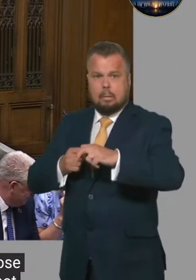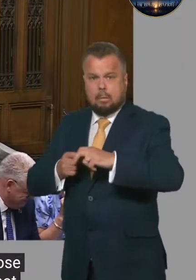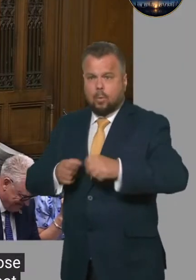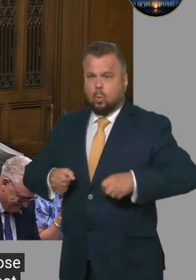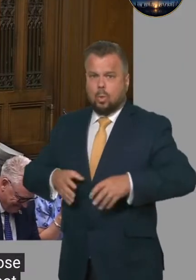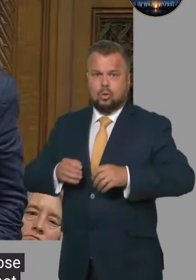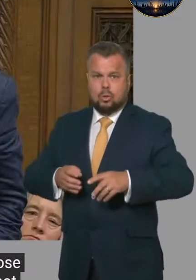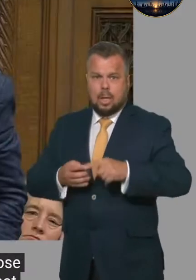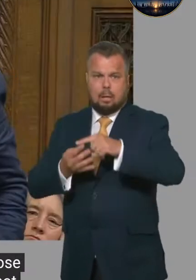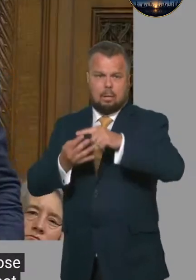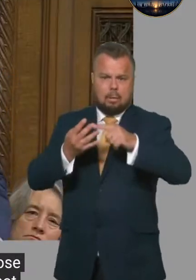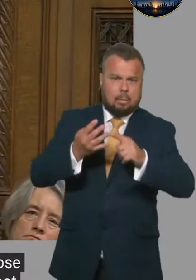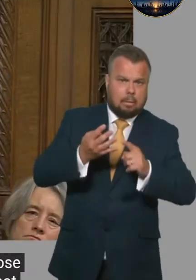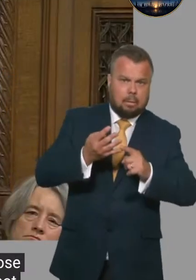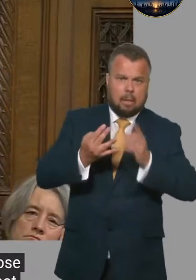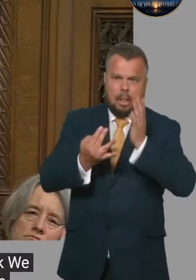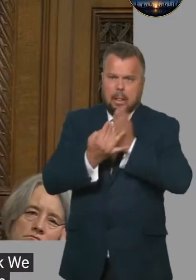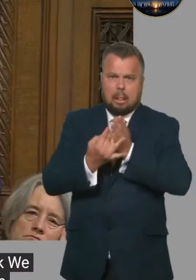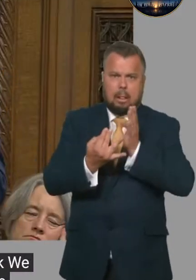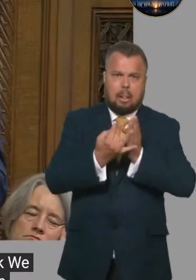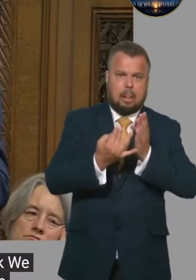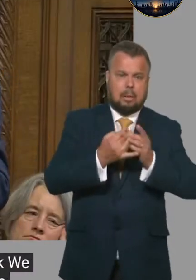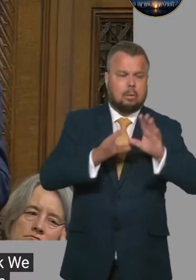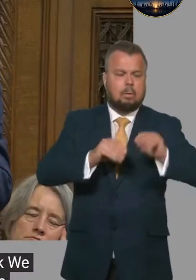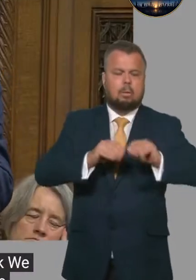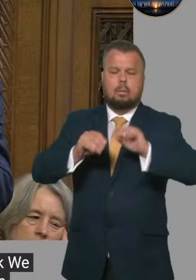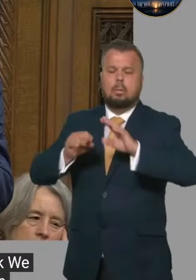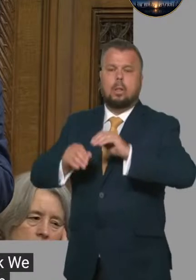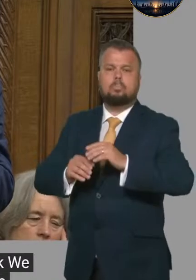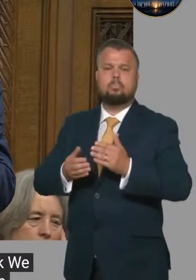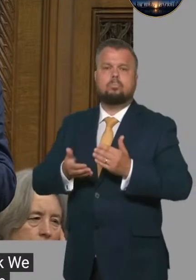advance notice of this question. Can ministers do more to